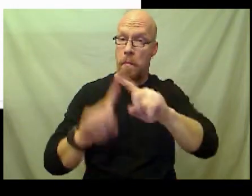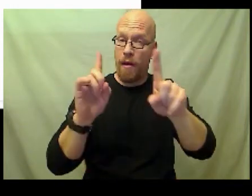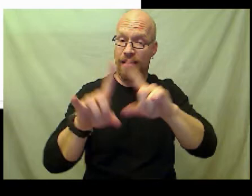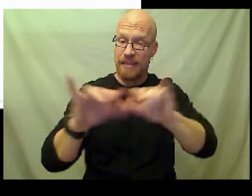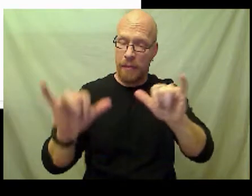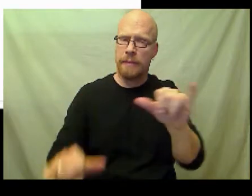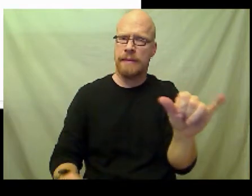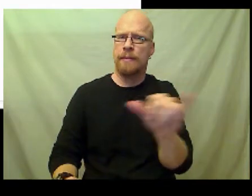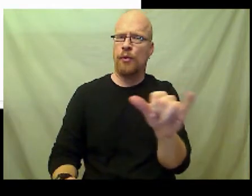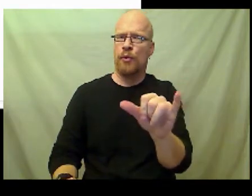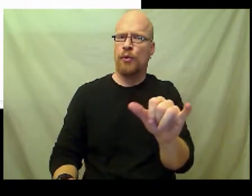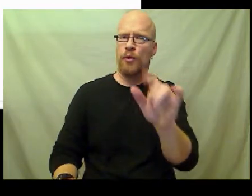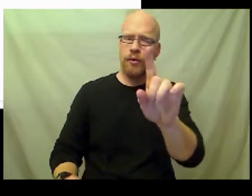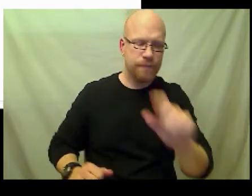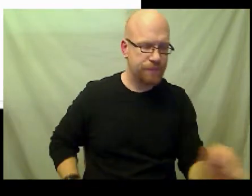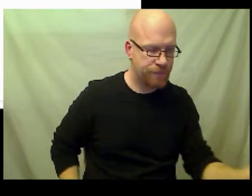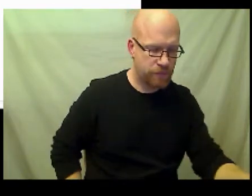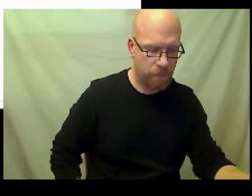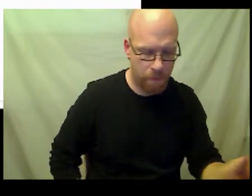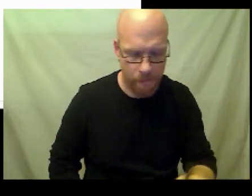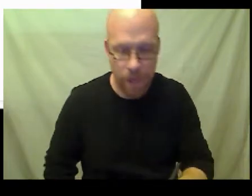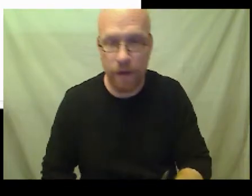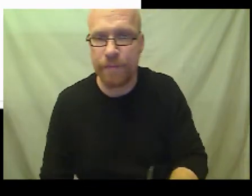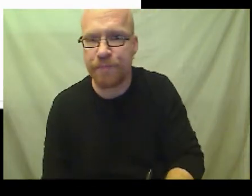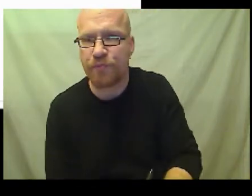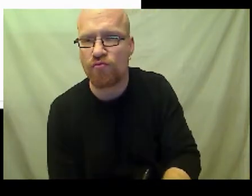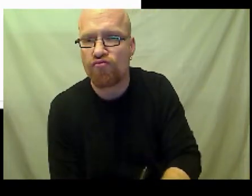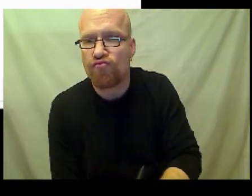to be different, but at the same time, similar.